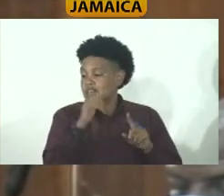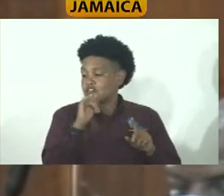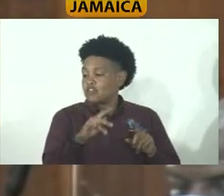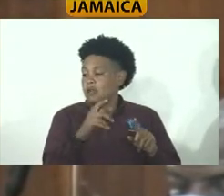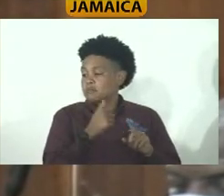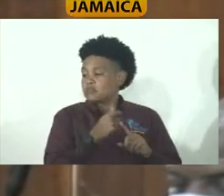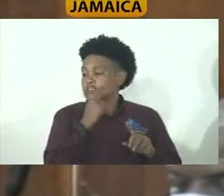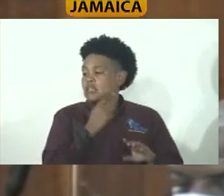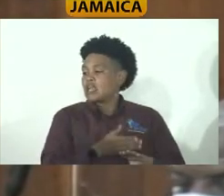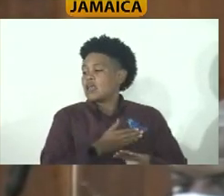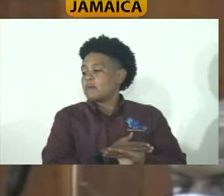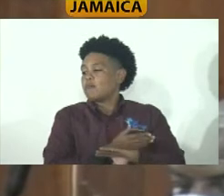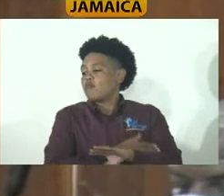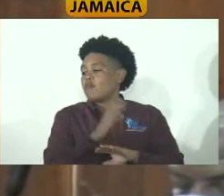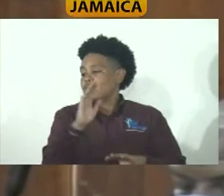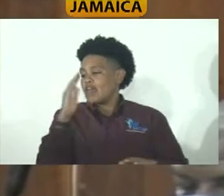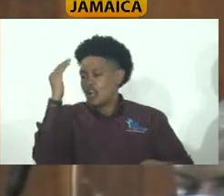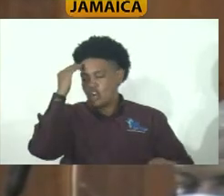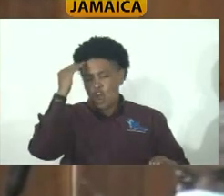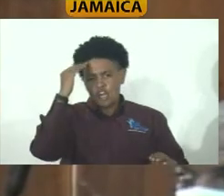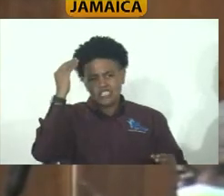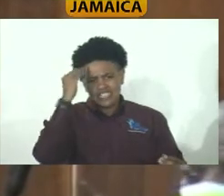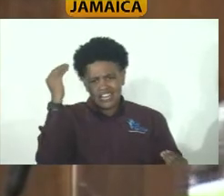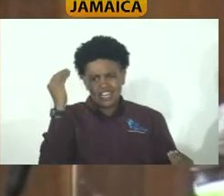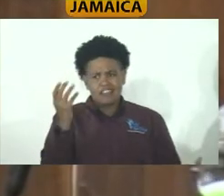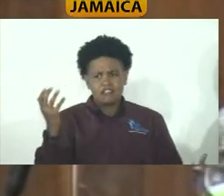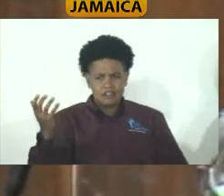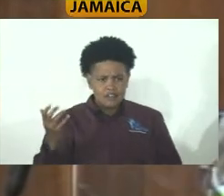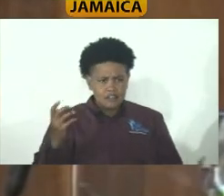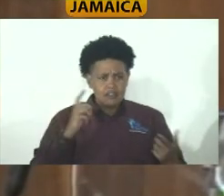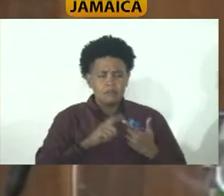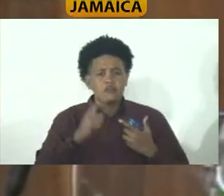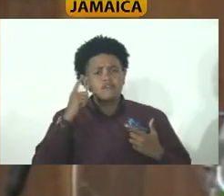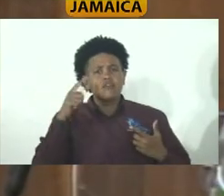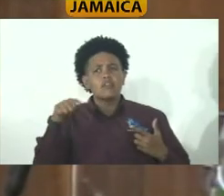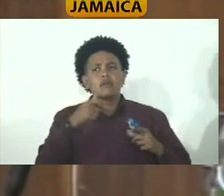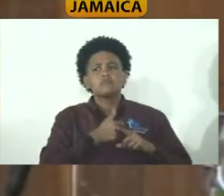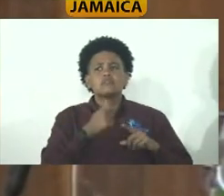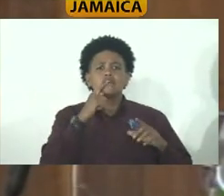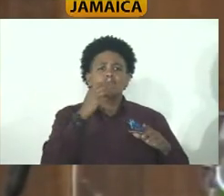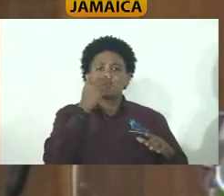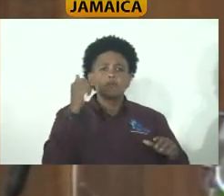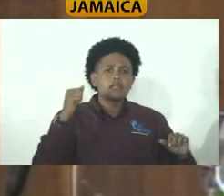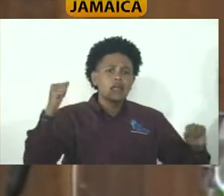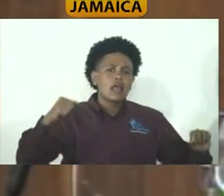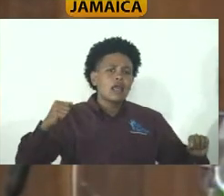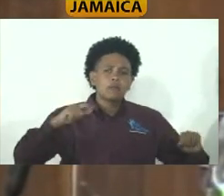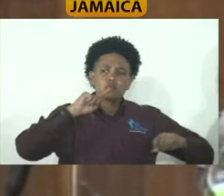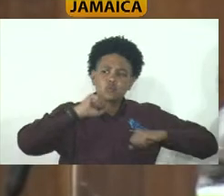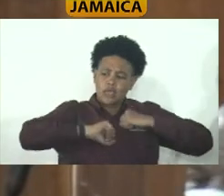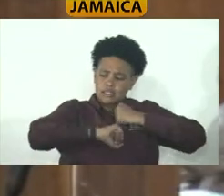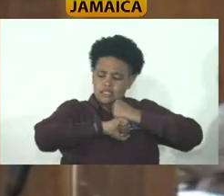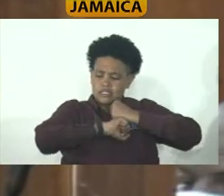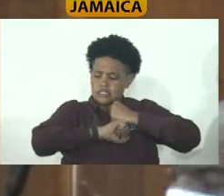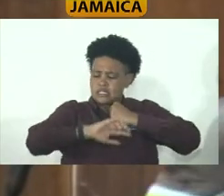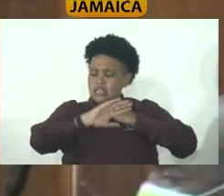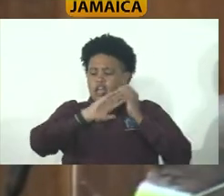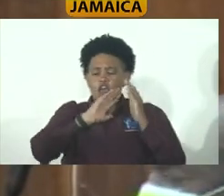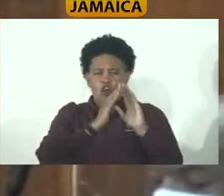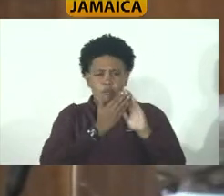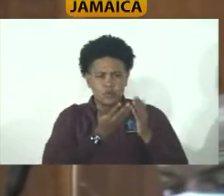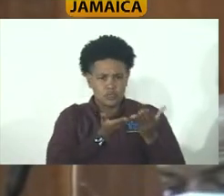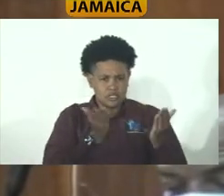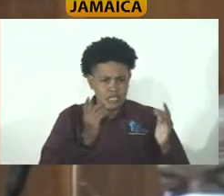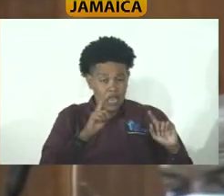to improve their knowledge information and for them to be better able to assist their communities